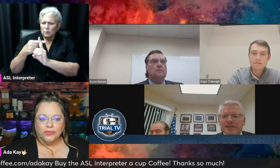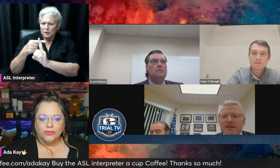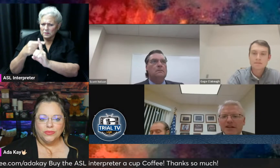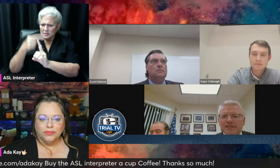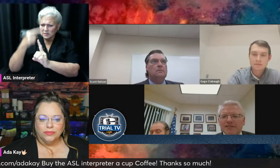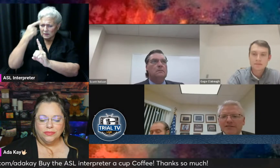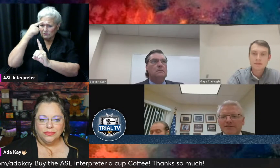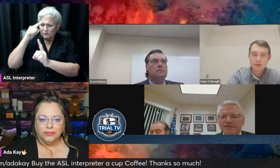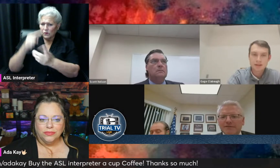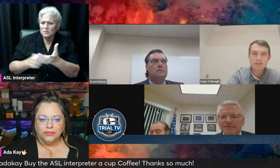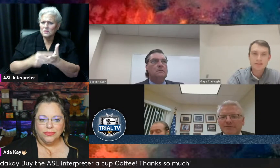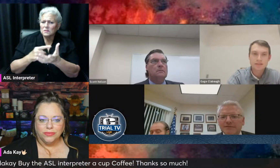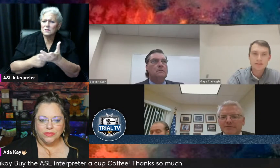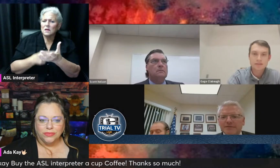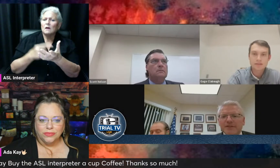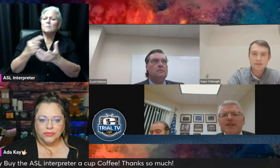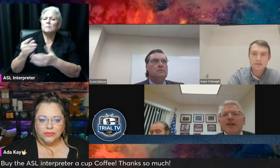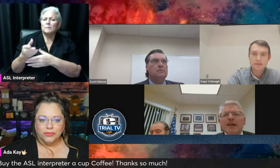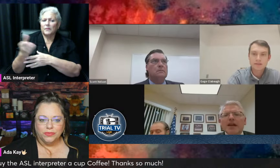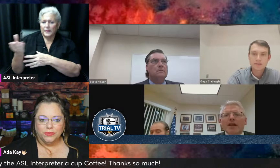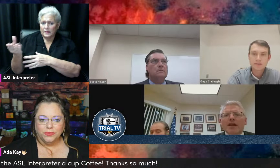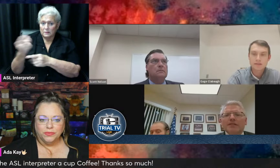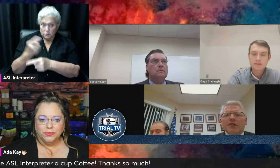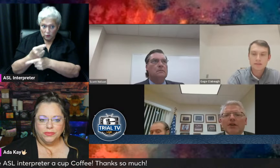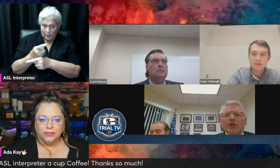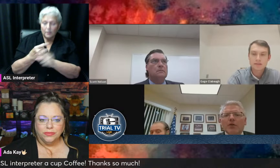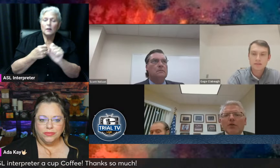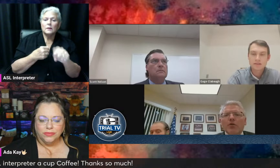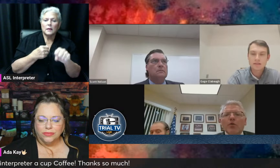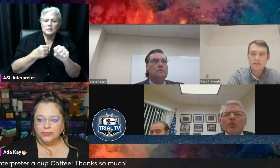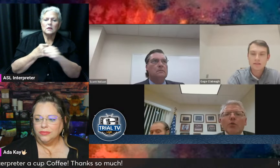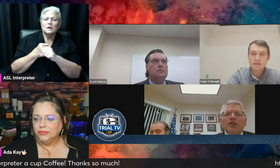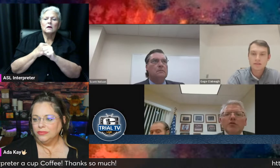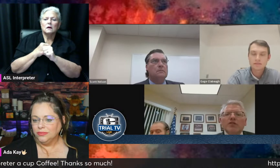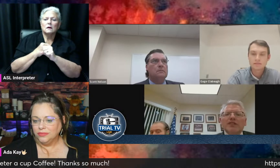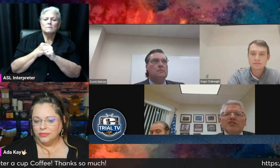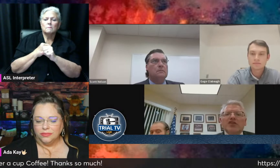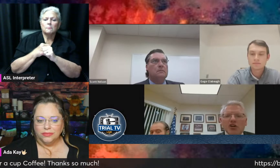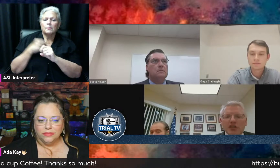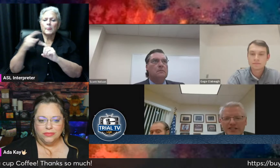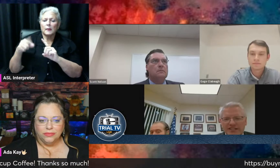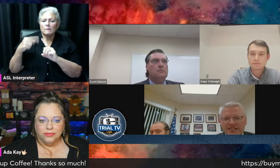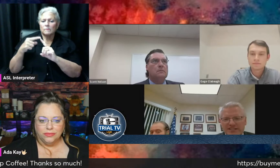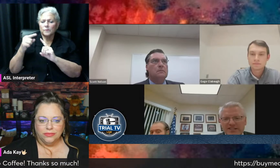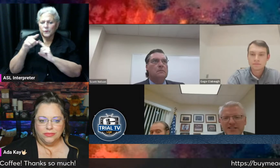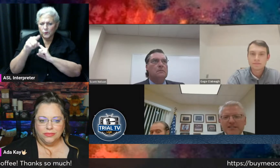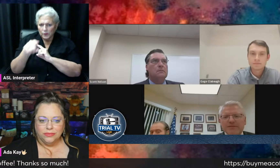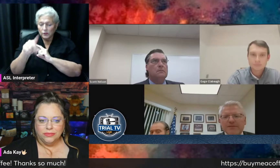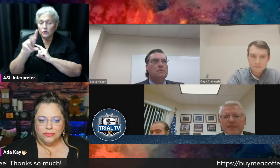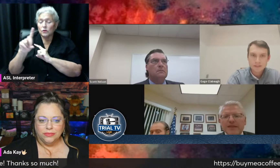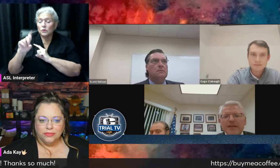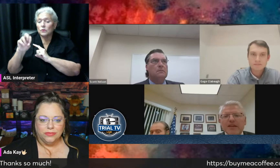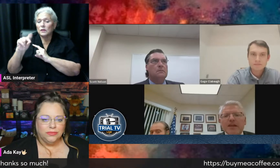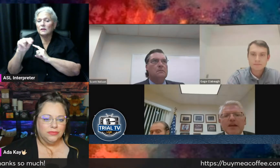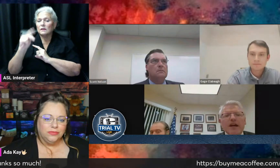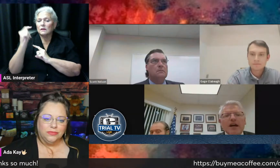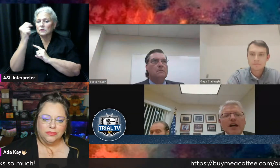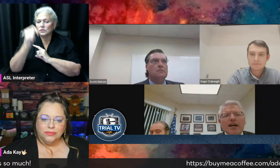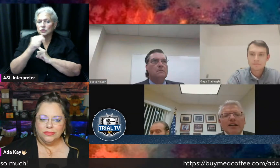Is that correct? Correct. And so when you did the targeted testing,